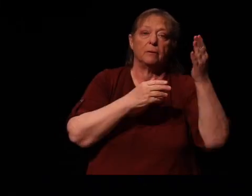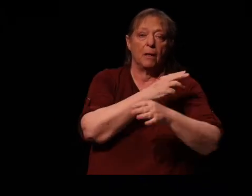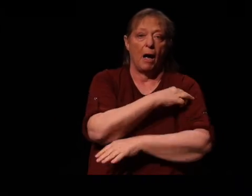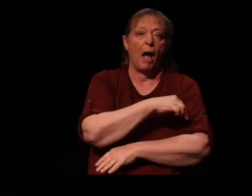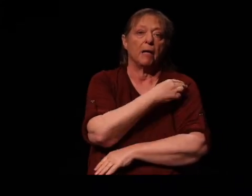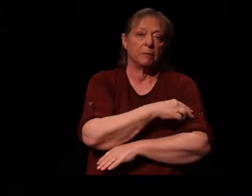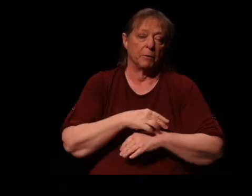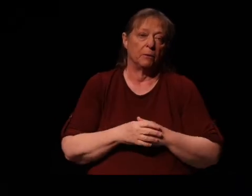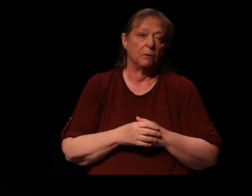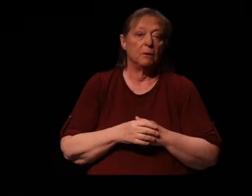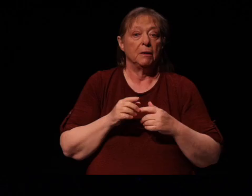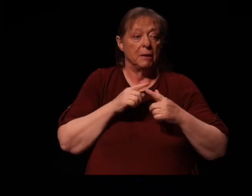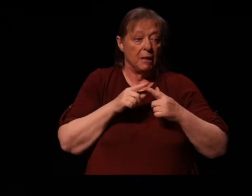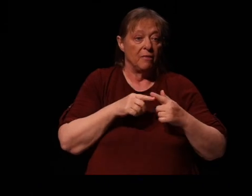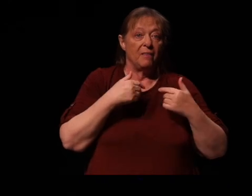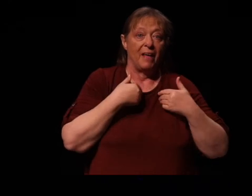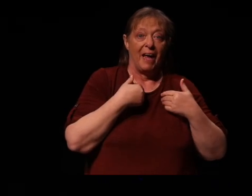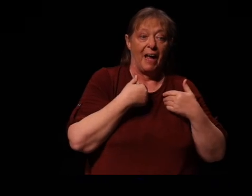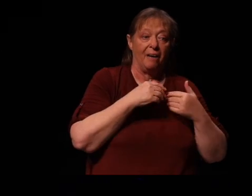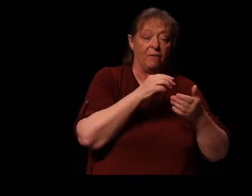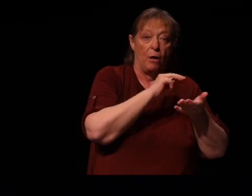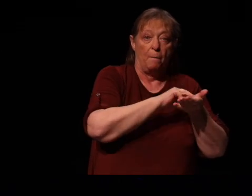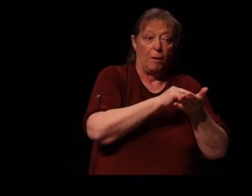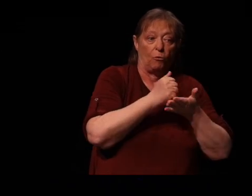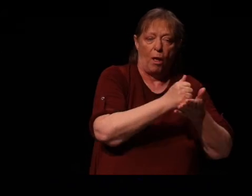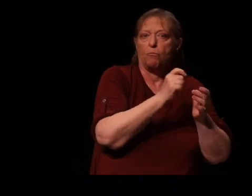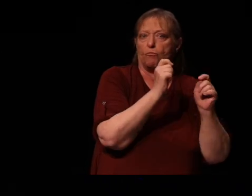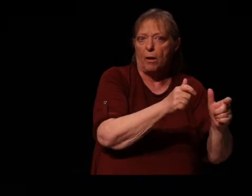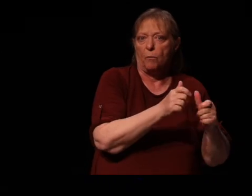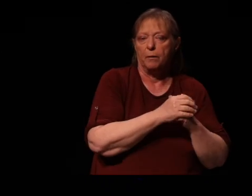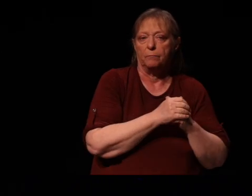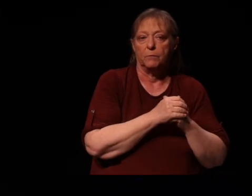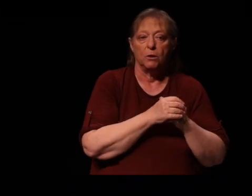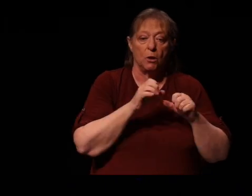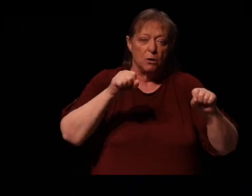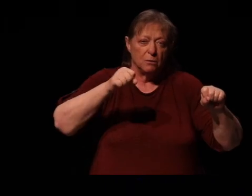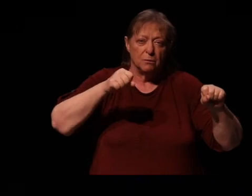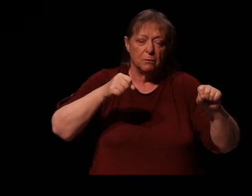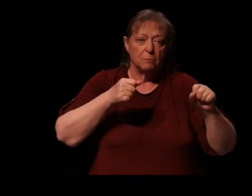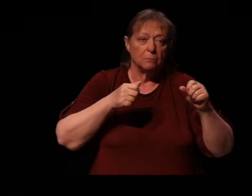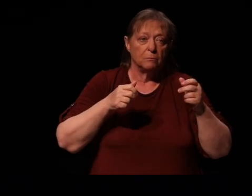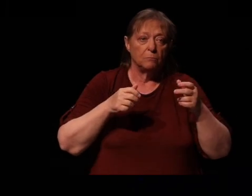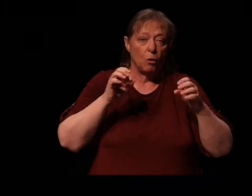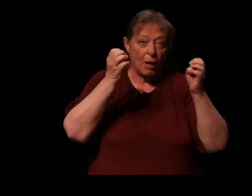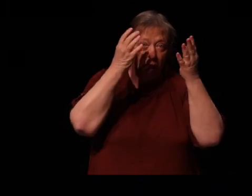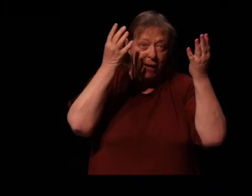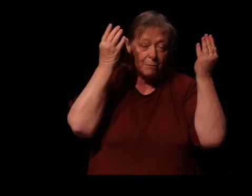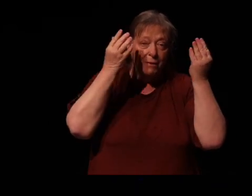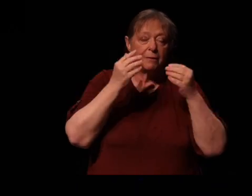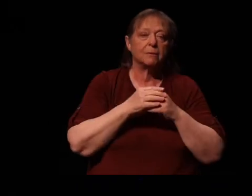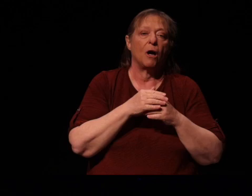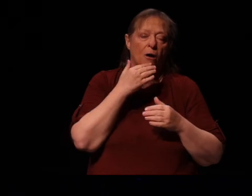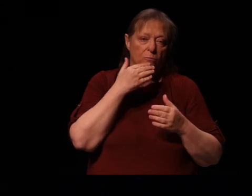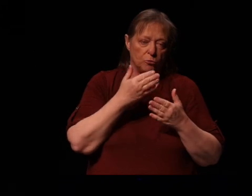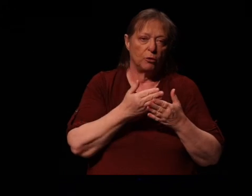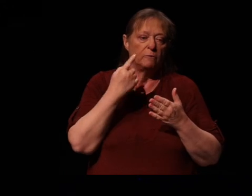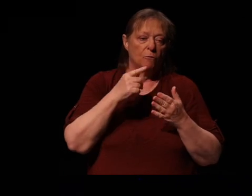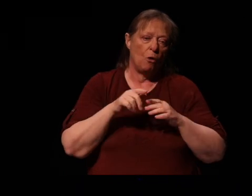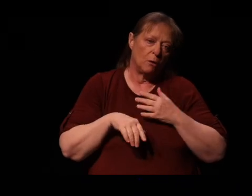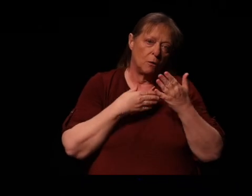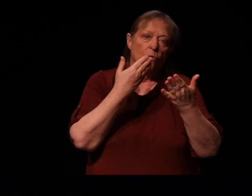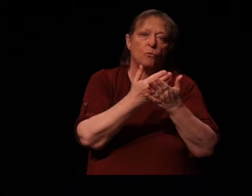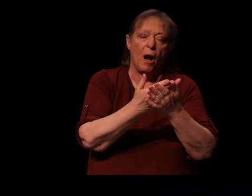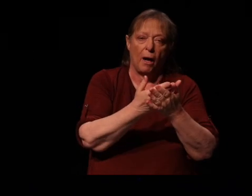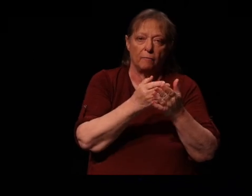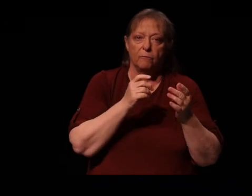take them to the hospital, at least they've gotten medical attention early. So these motorcycle ambulances are very important